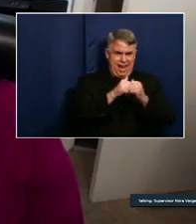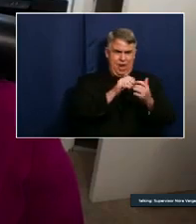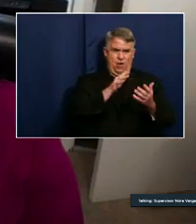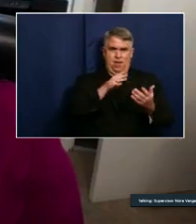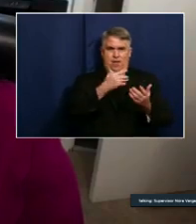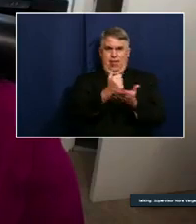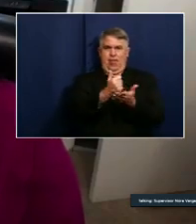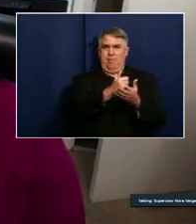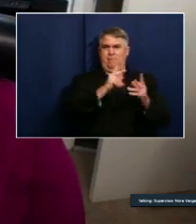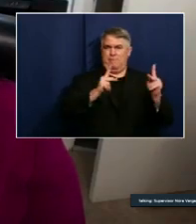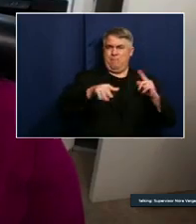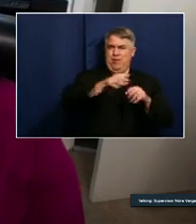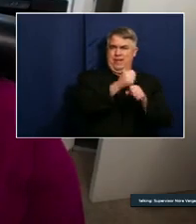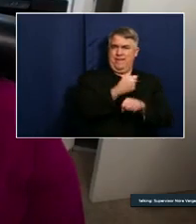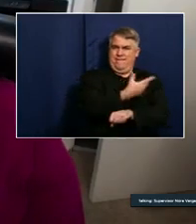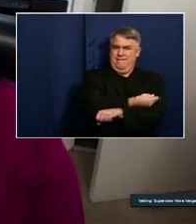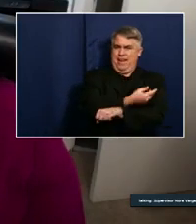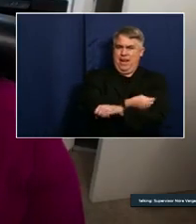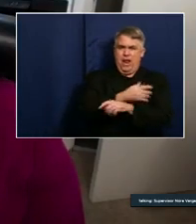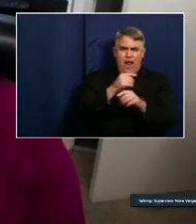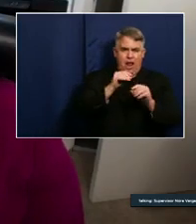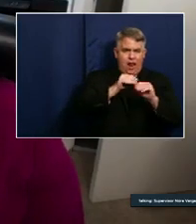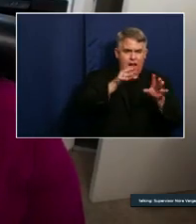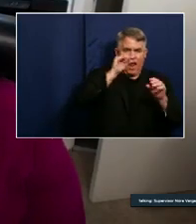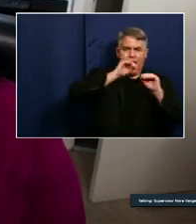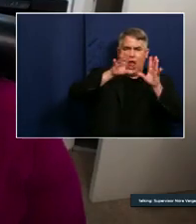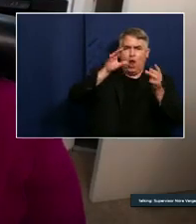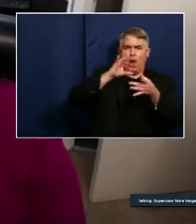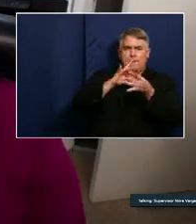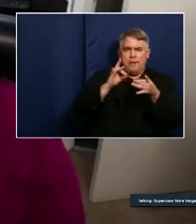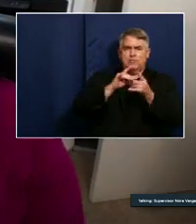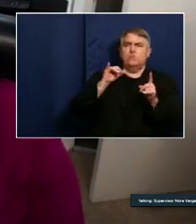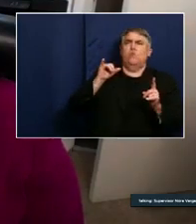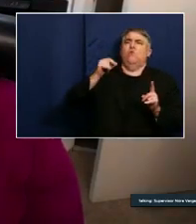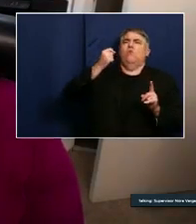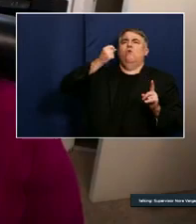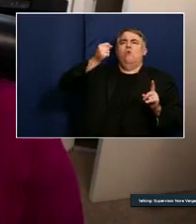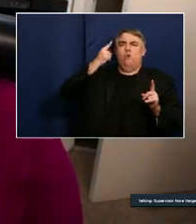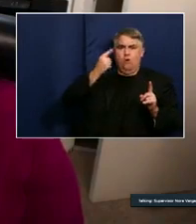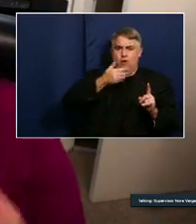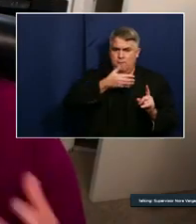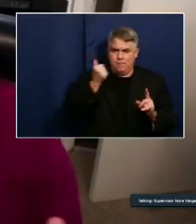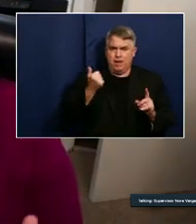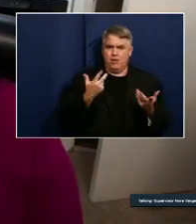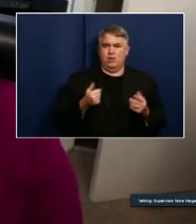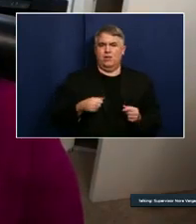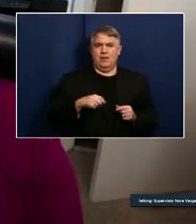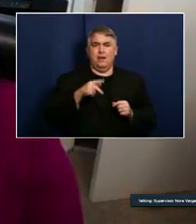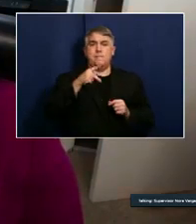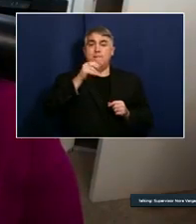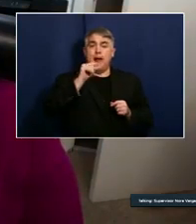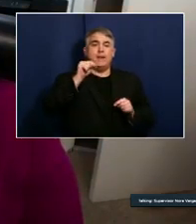that the vaccine is safe, that the pods are in their communities so that they're able to have access. And if you think about the fact that you have about 6